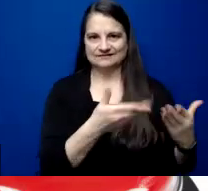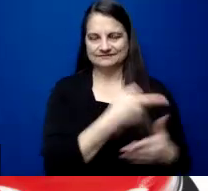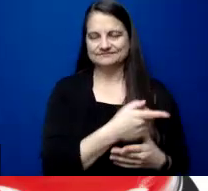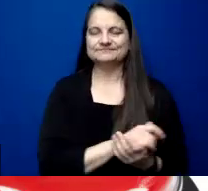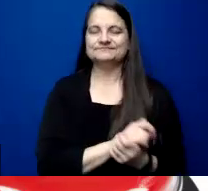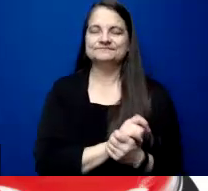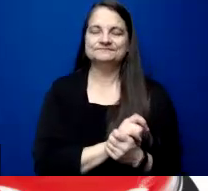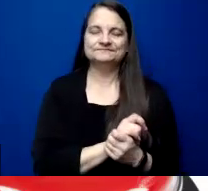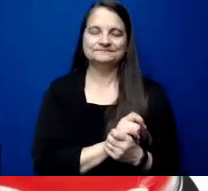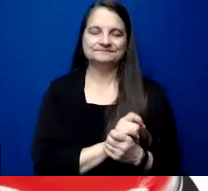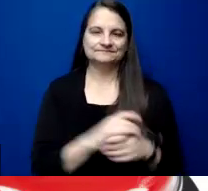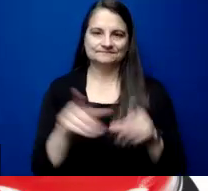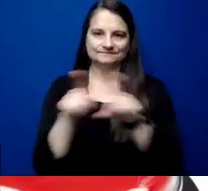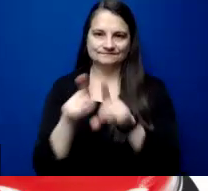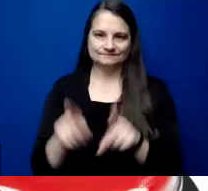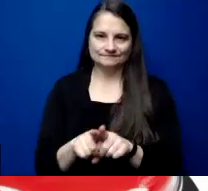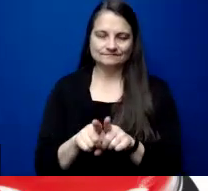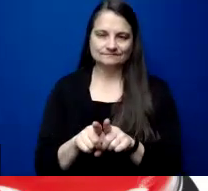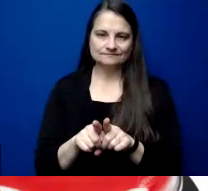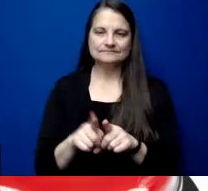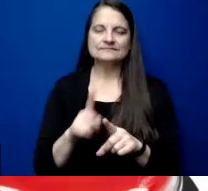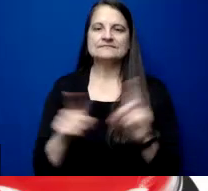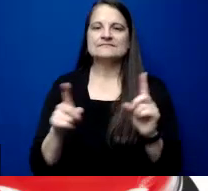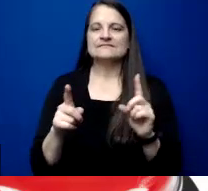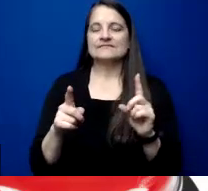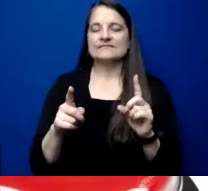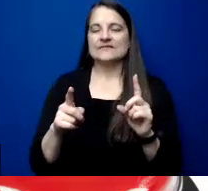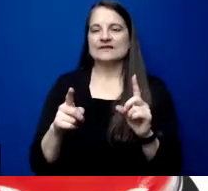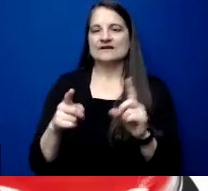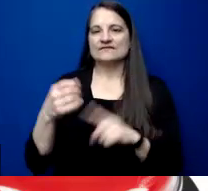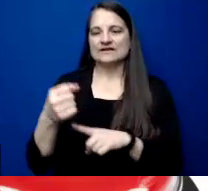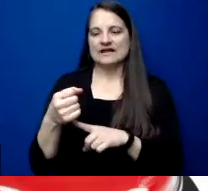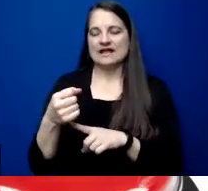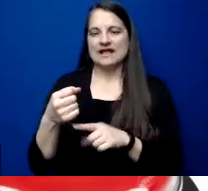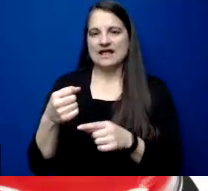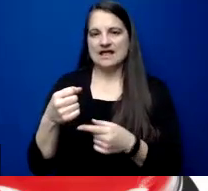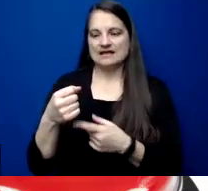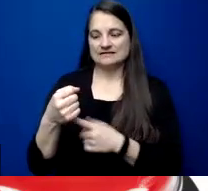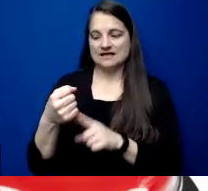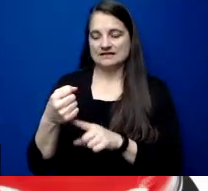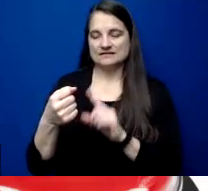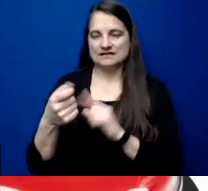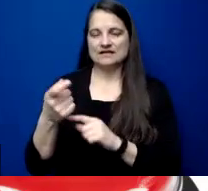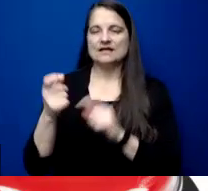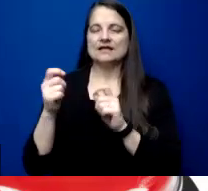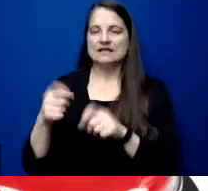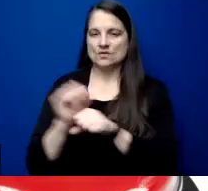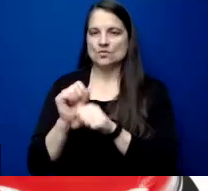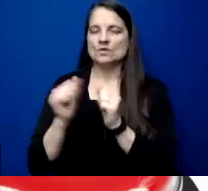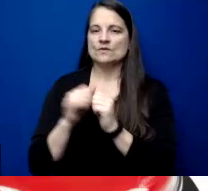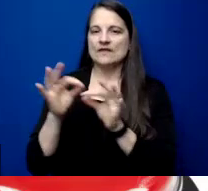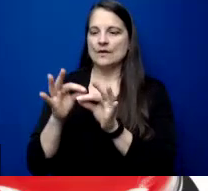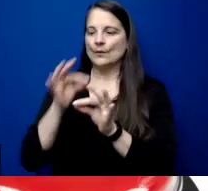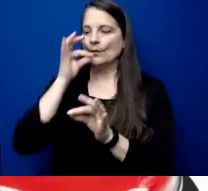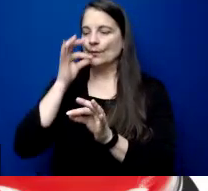a different end piece for this one that works with a straw. So we do have that in the lending library